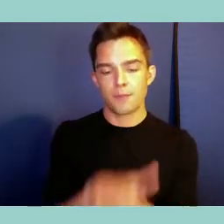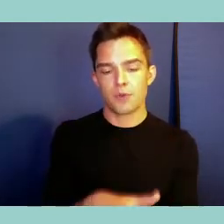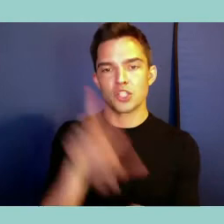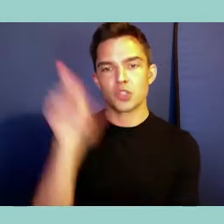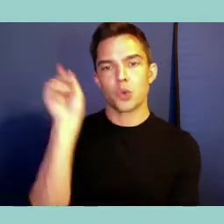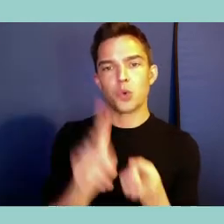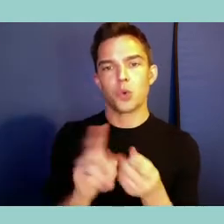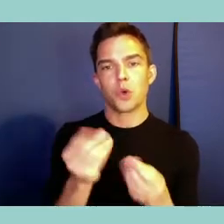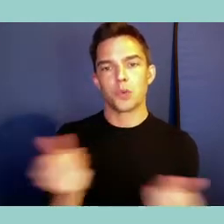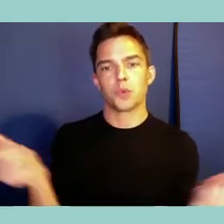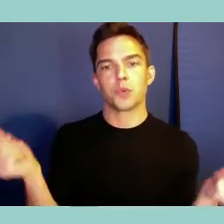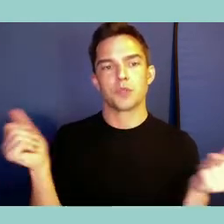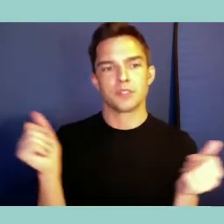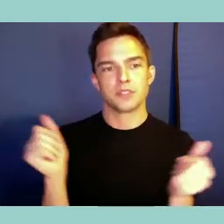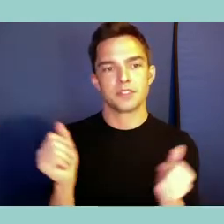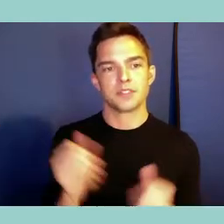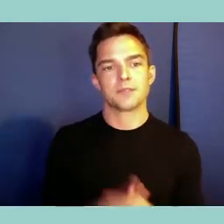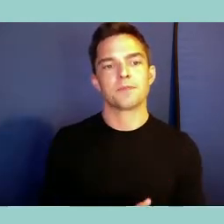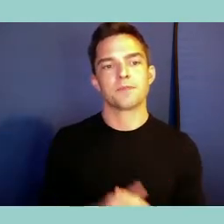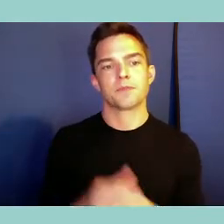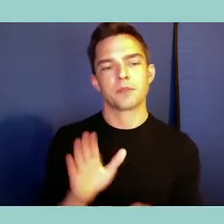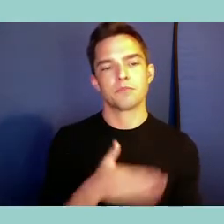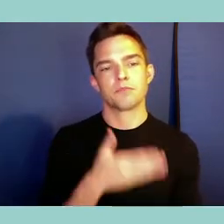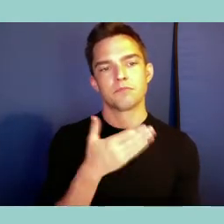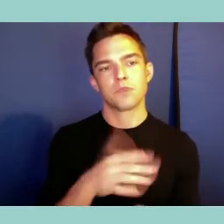all oppressions. We